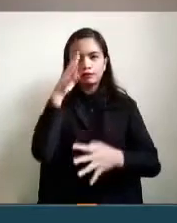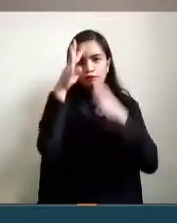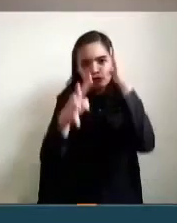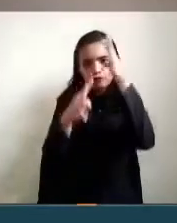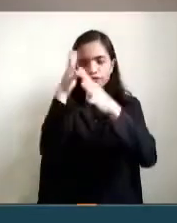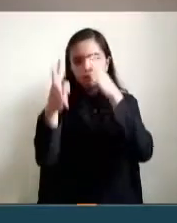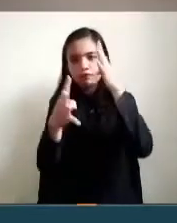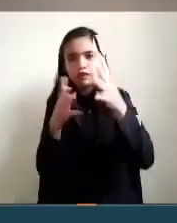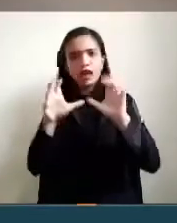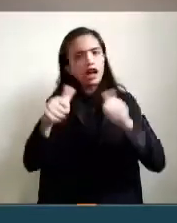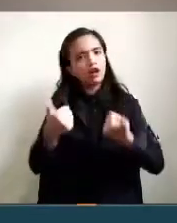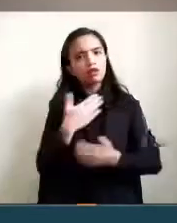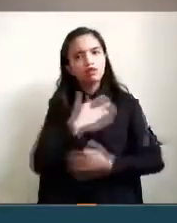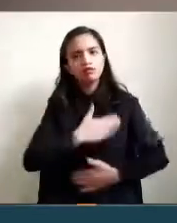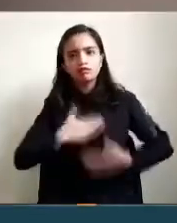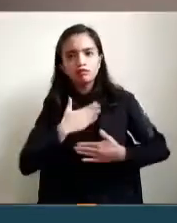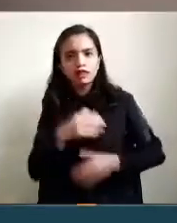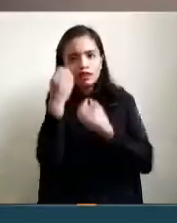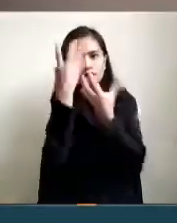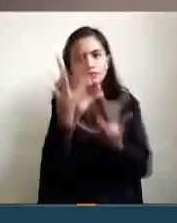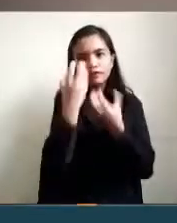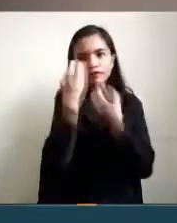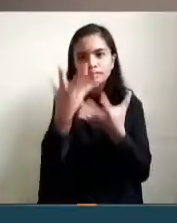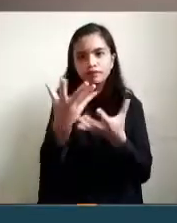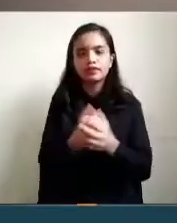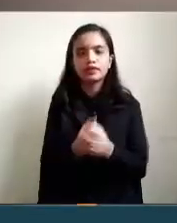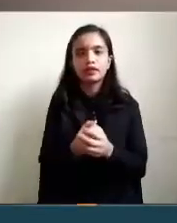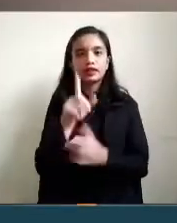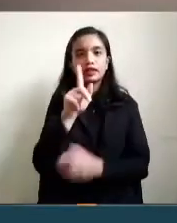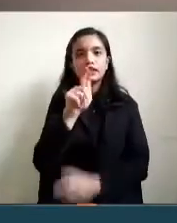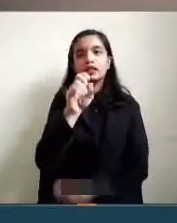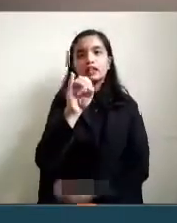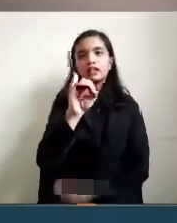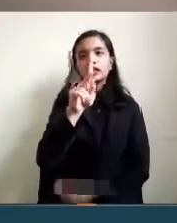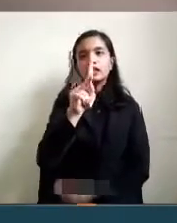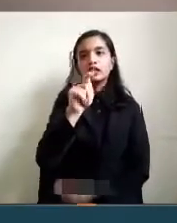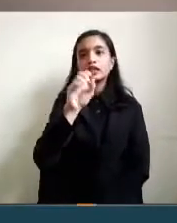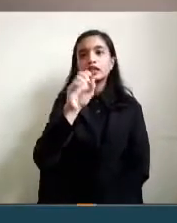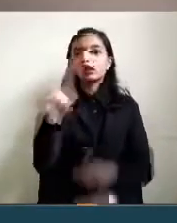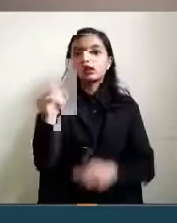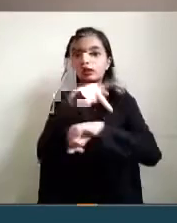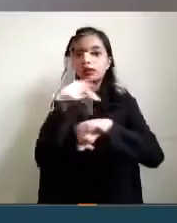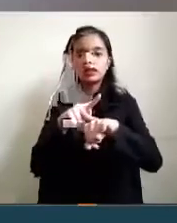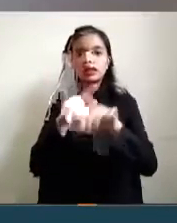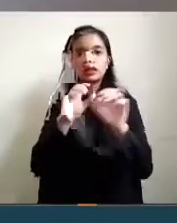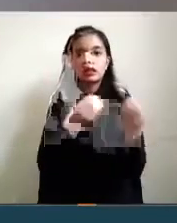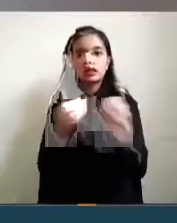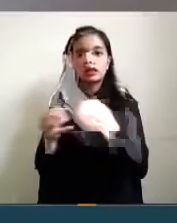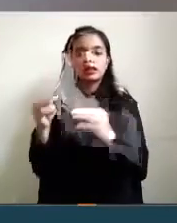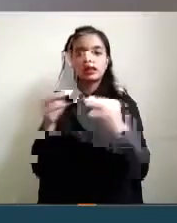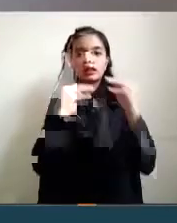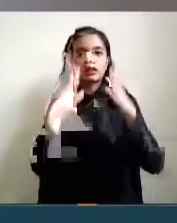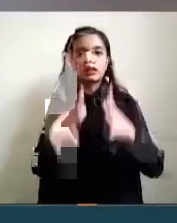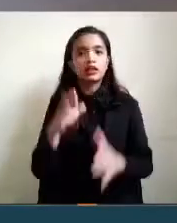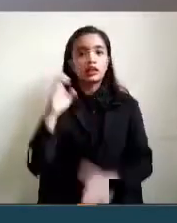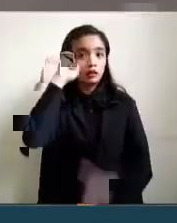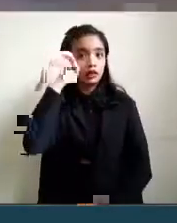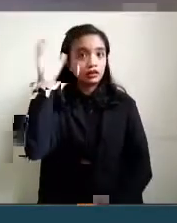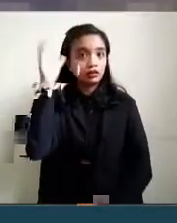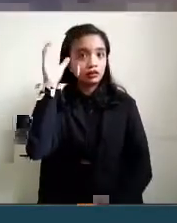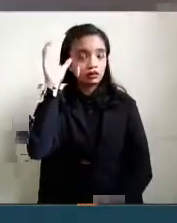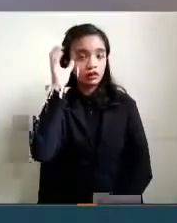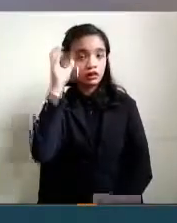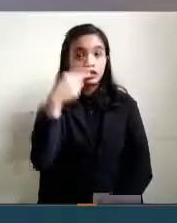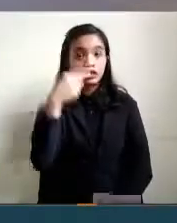at entertaining or informing their followers. TikTok Philippines' Content Operations Manager Emmanuel John Castro says most